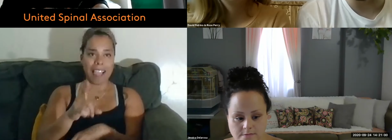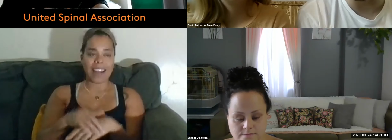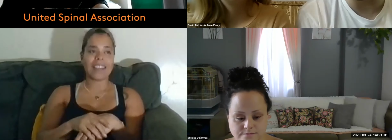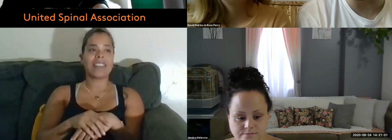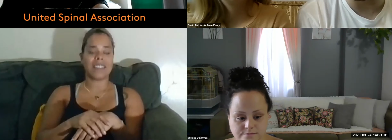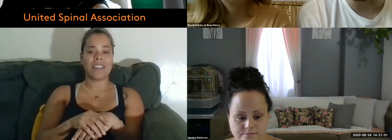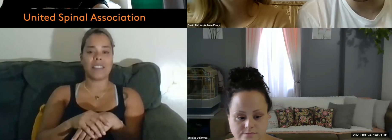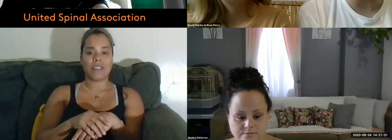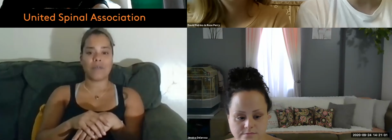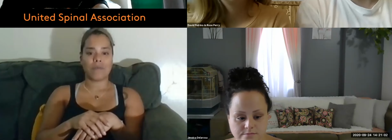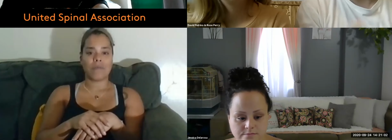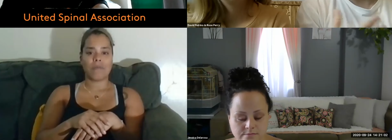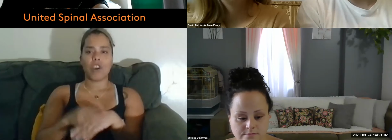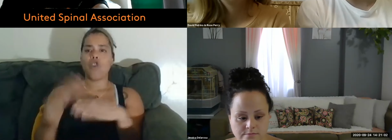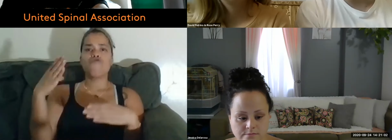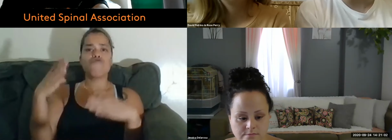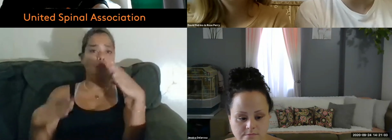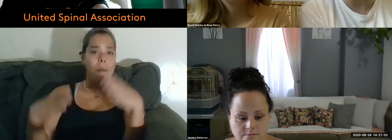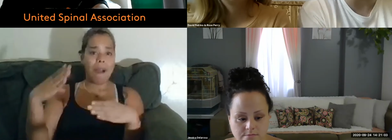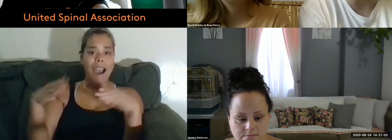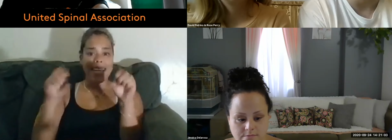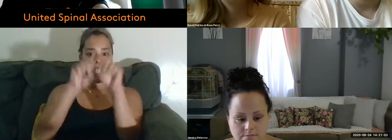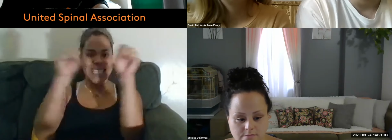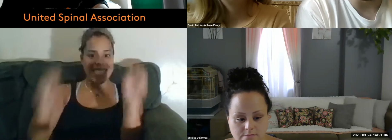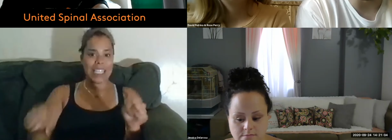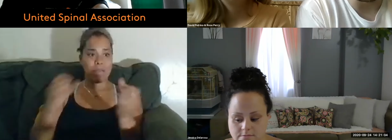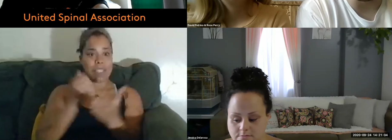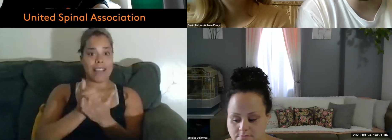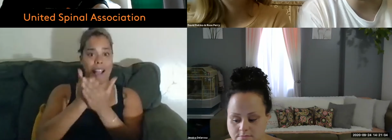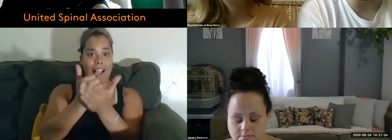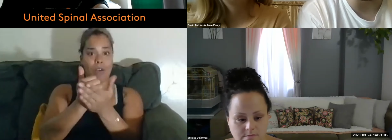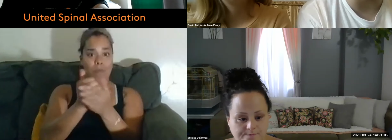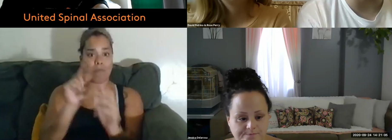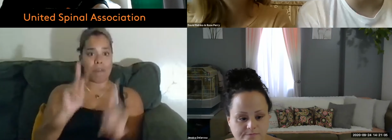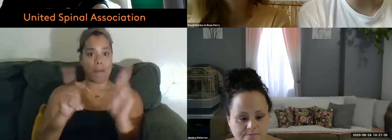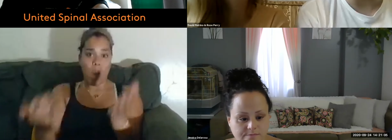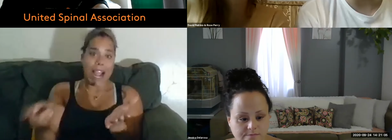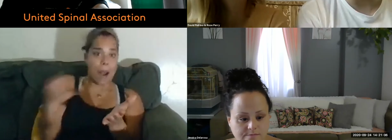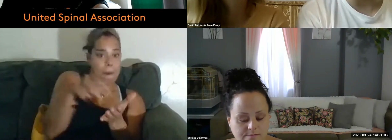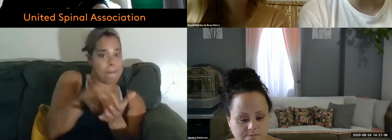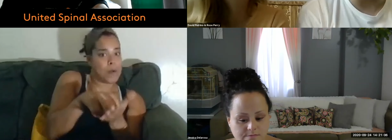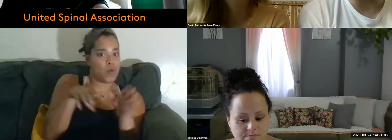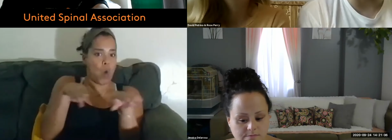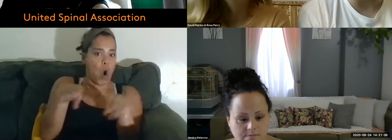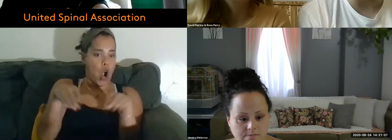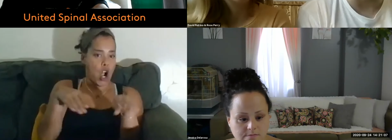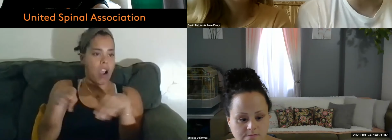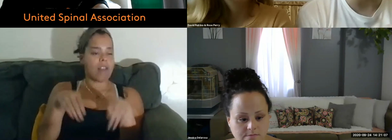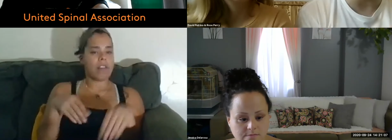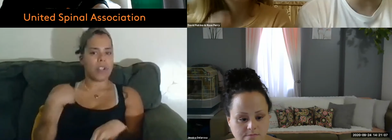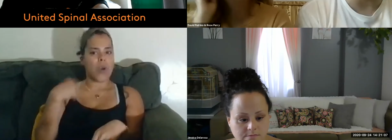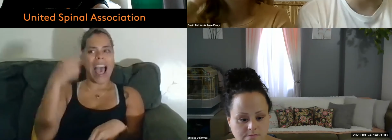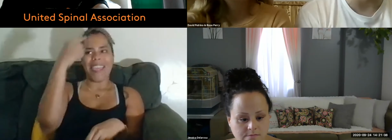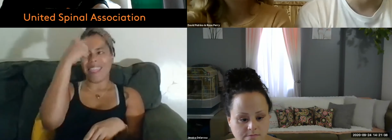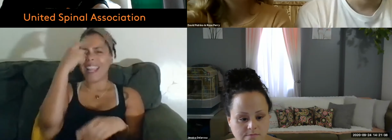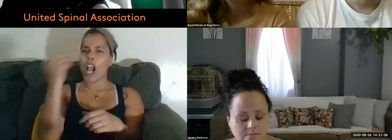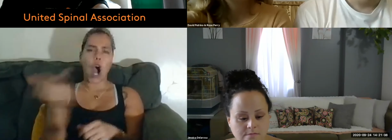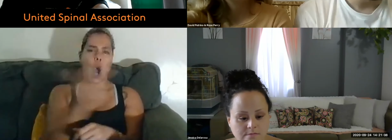exoskeletal robotic systems that help people get up and walk. And I think that all of these technologies have their pros and their cons. You know, like